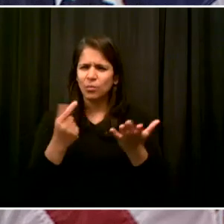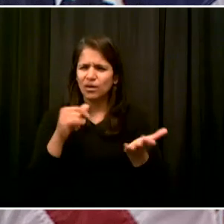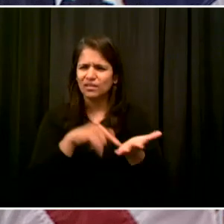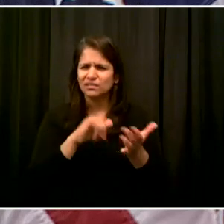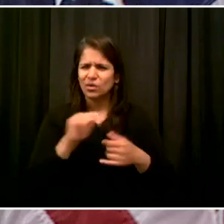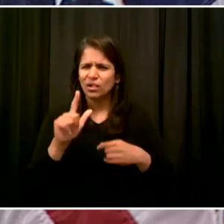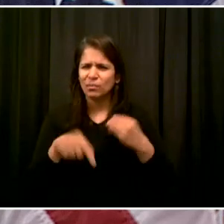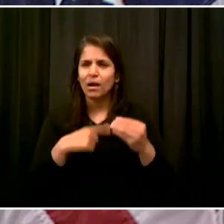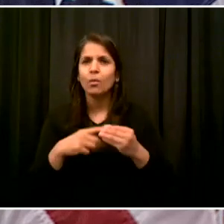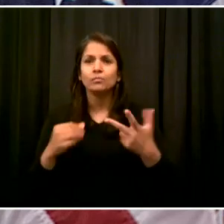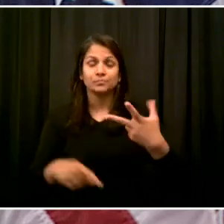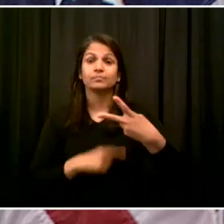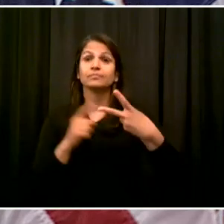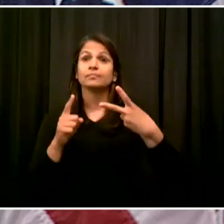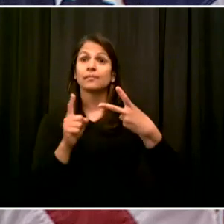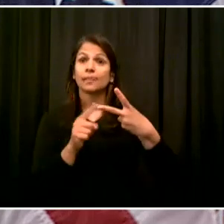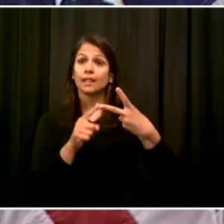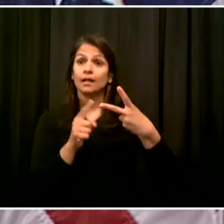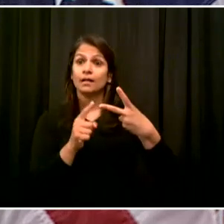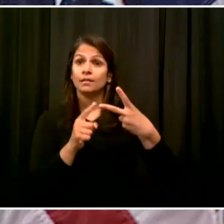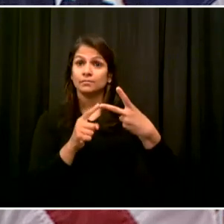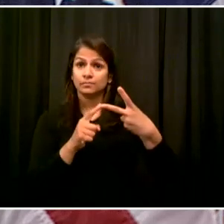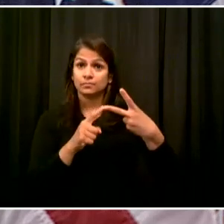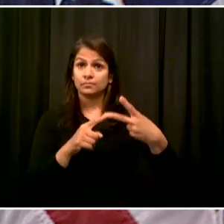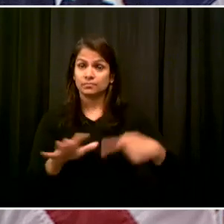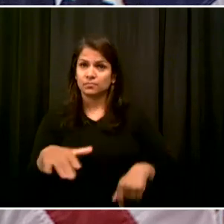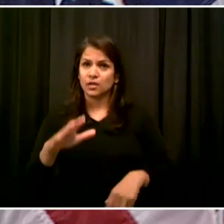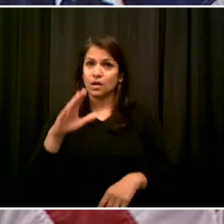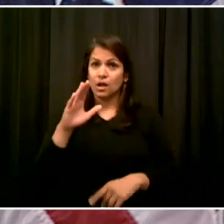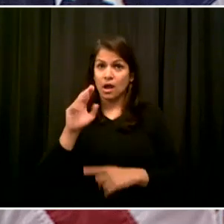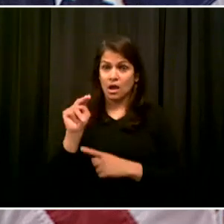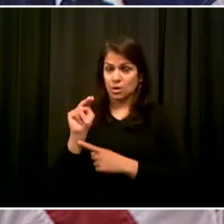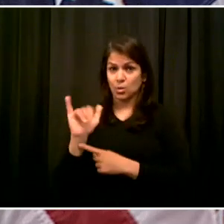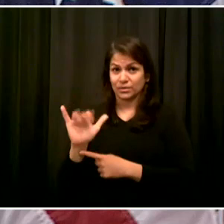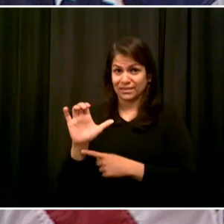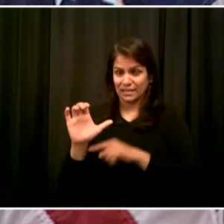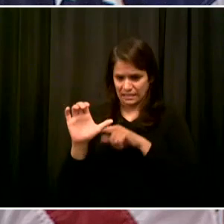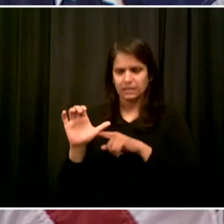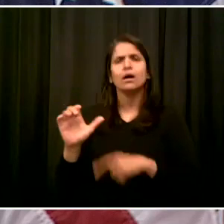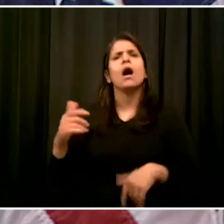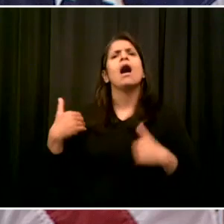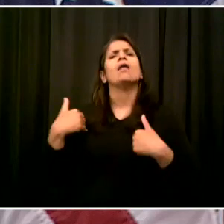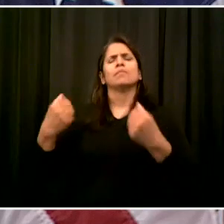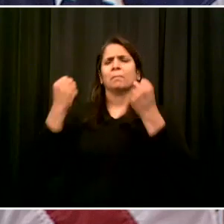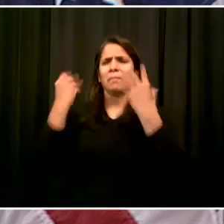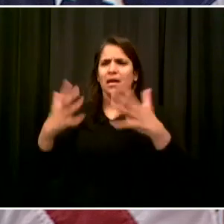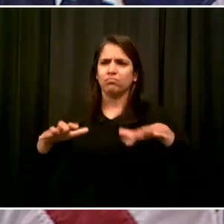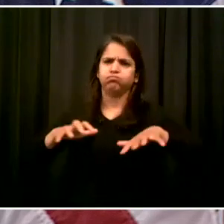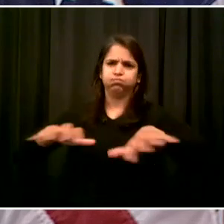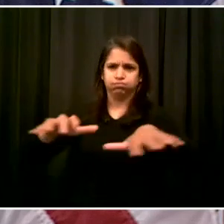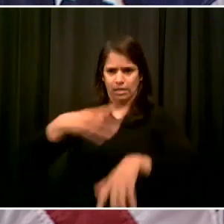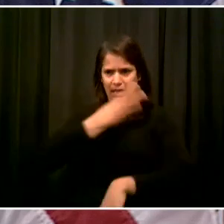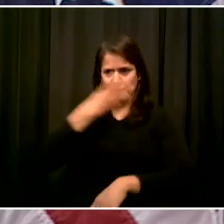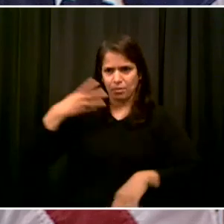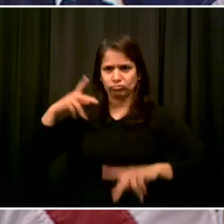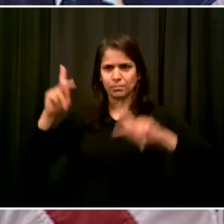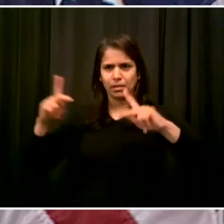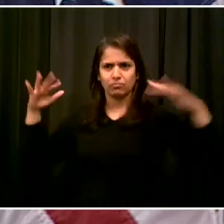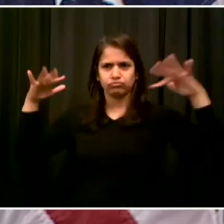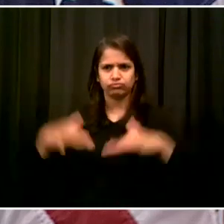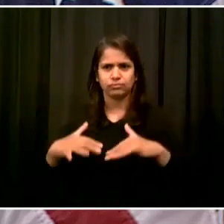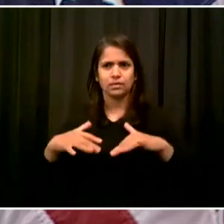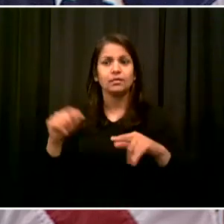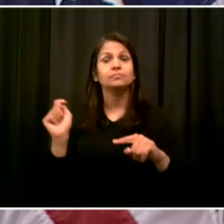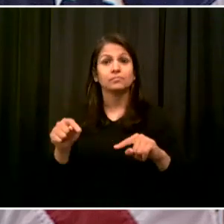you reiterated yesterday. Since there is no city residency requirement for the NYPD, what are the